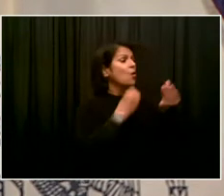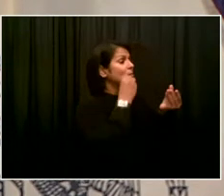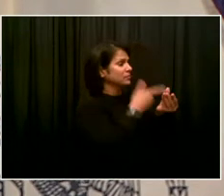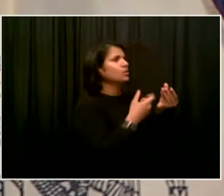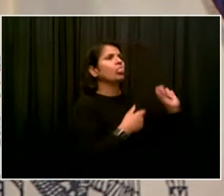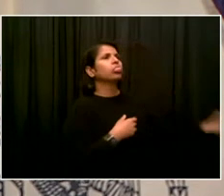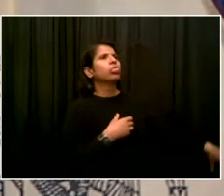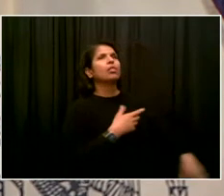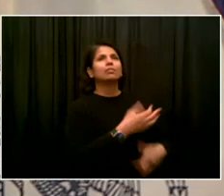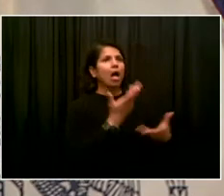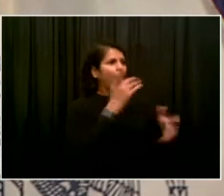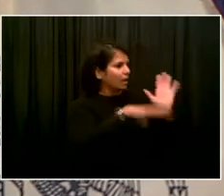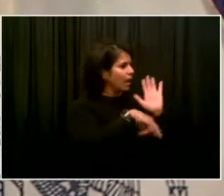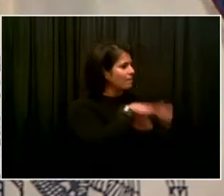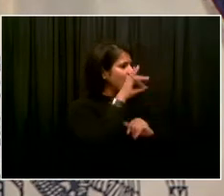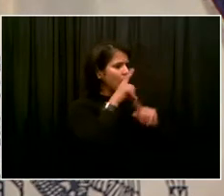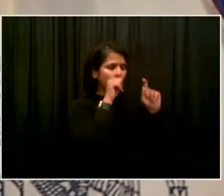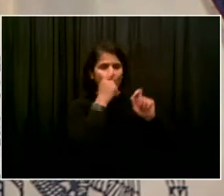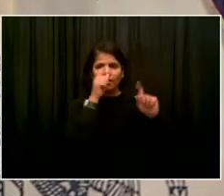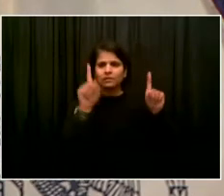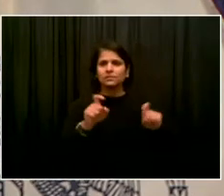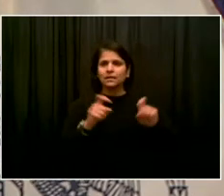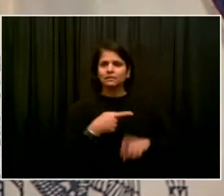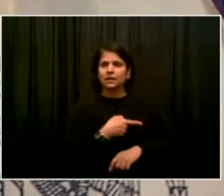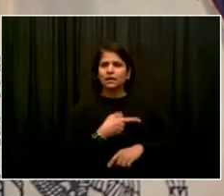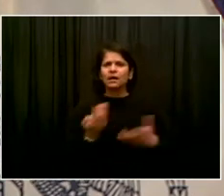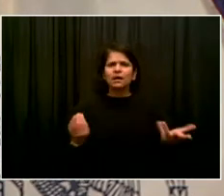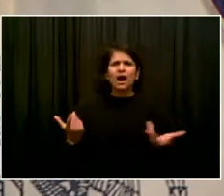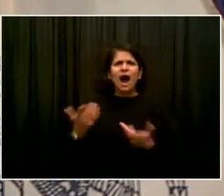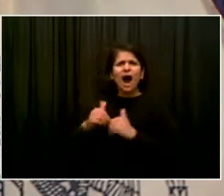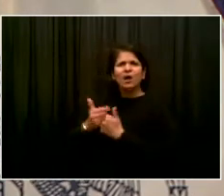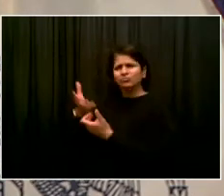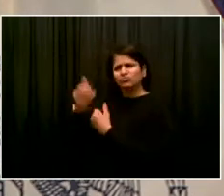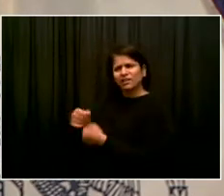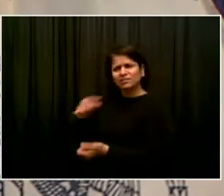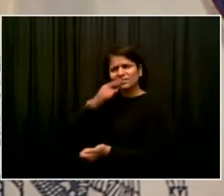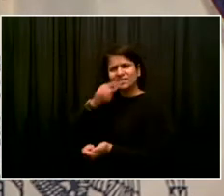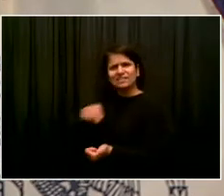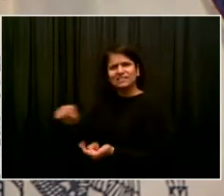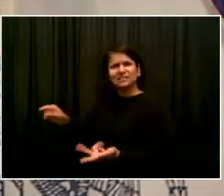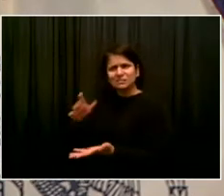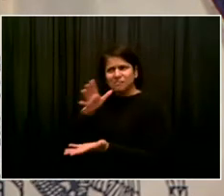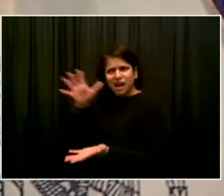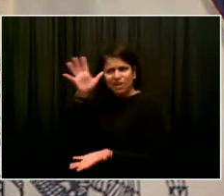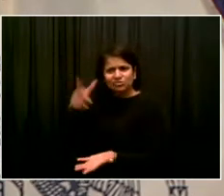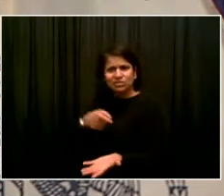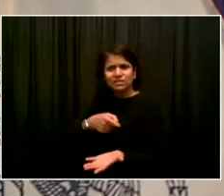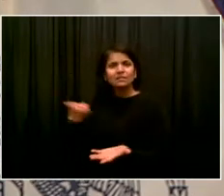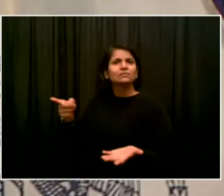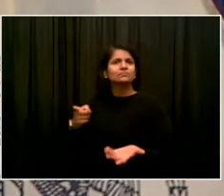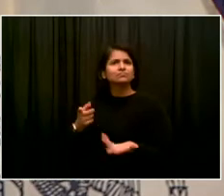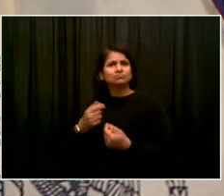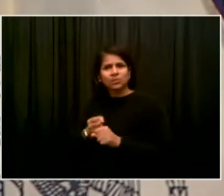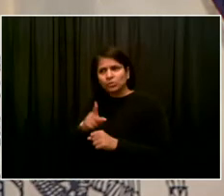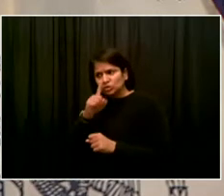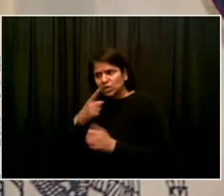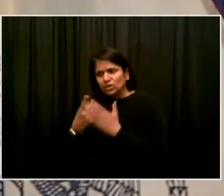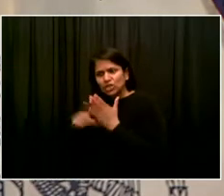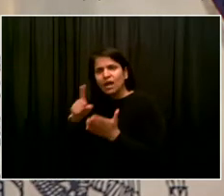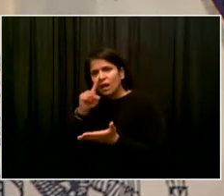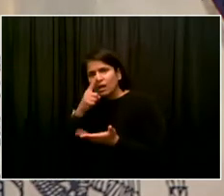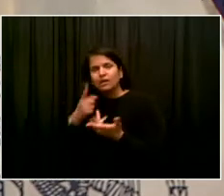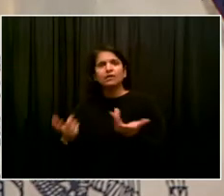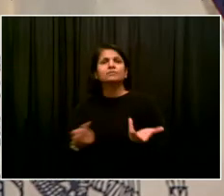see to it also? Now, that's a fair question, Dave. I mean, obviously, we want to make sure every parent